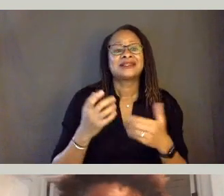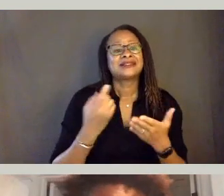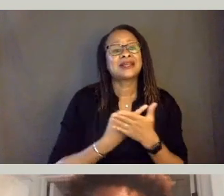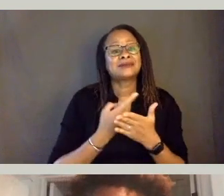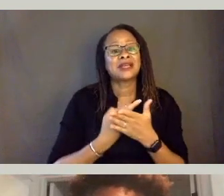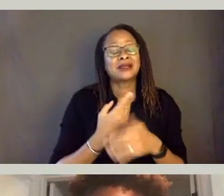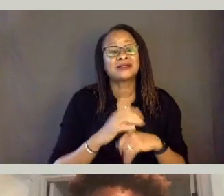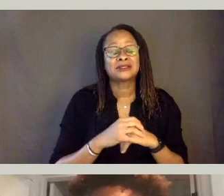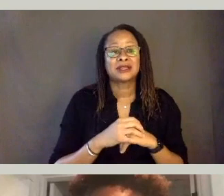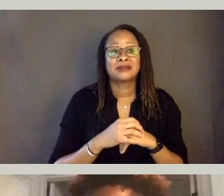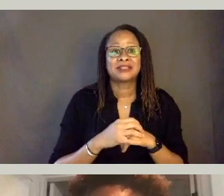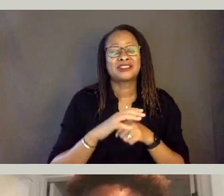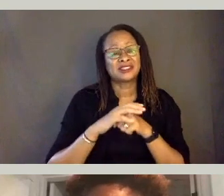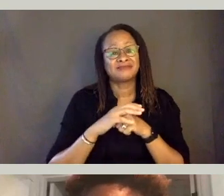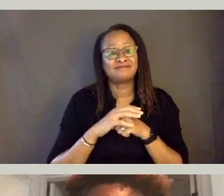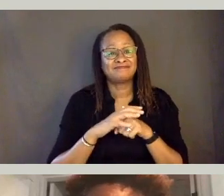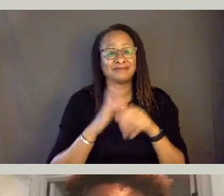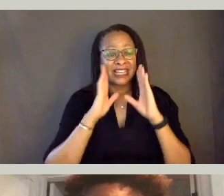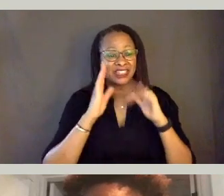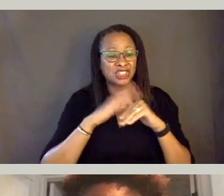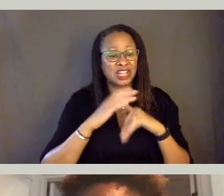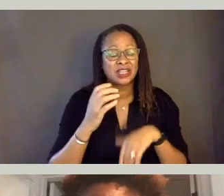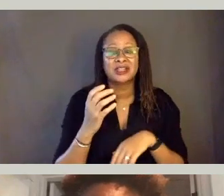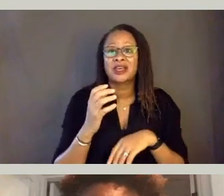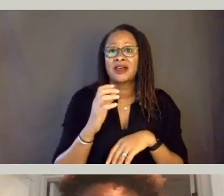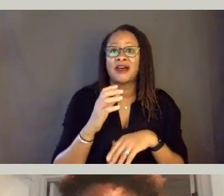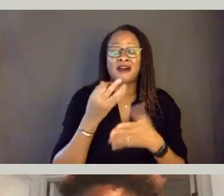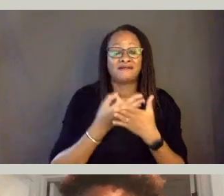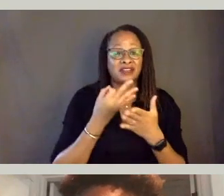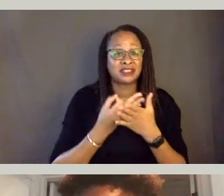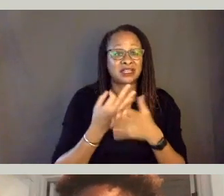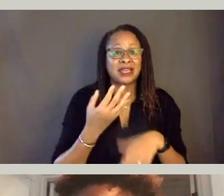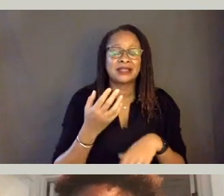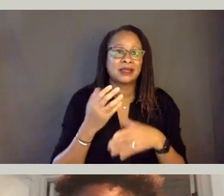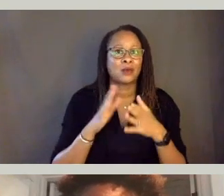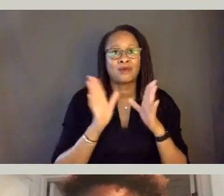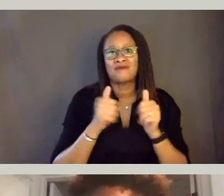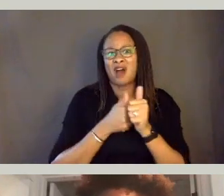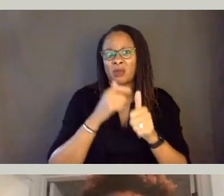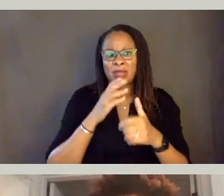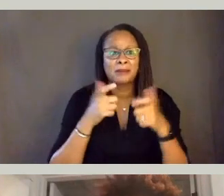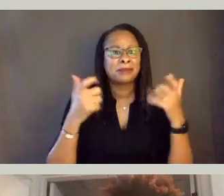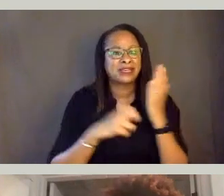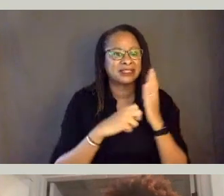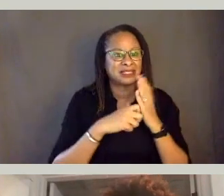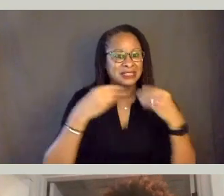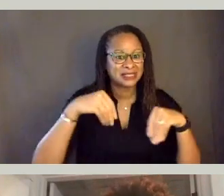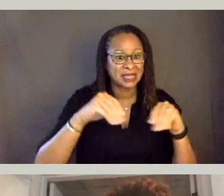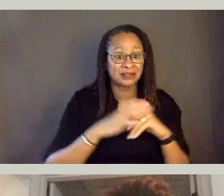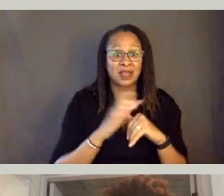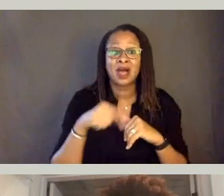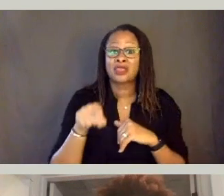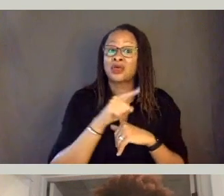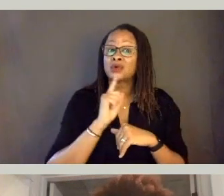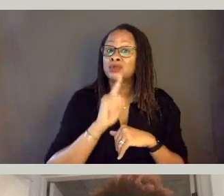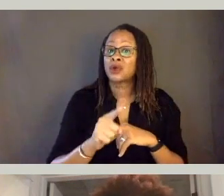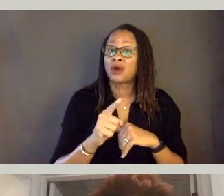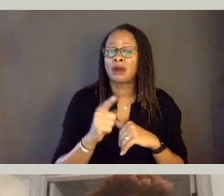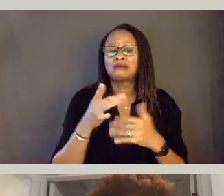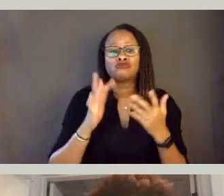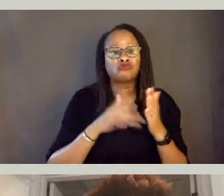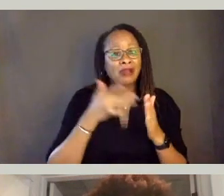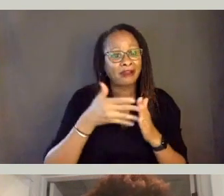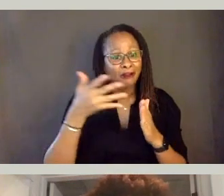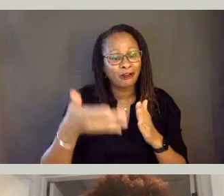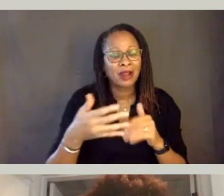the funding ecosystem in the wake of a few big ticket sales. And even though these are relatively rare,